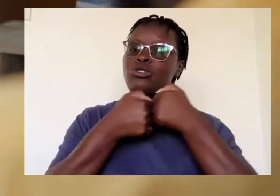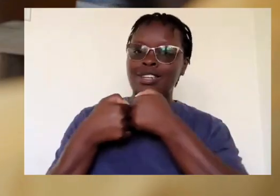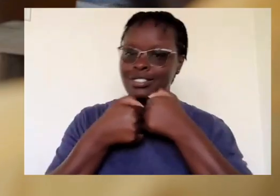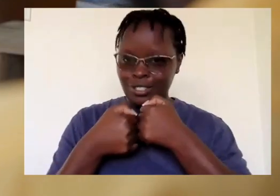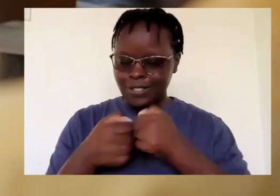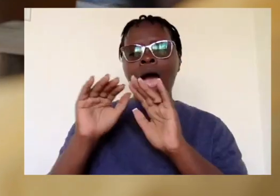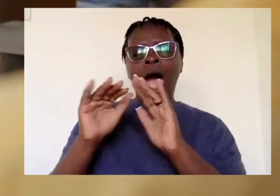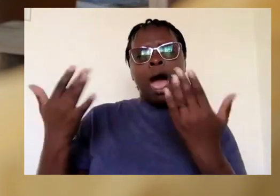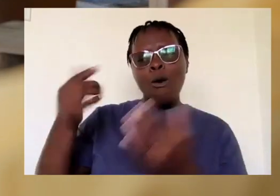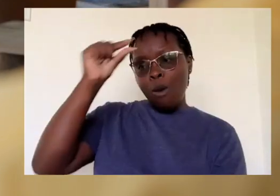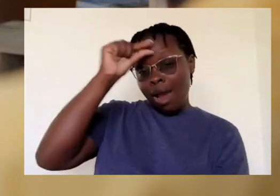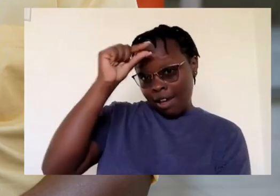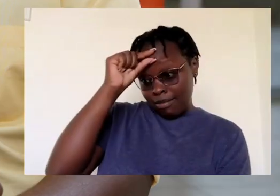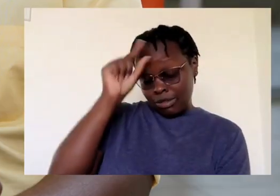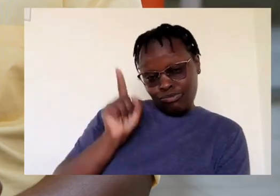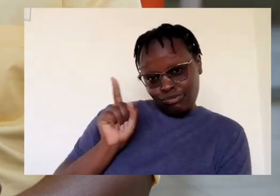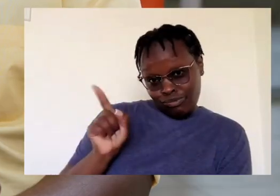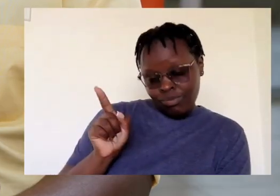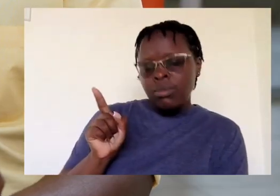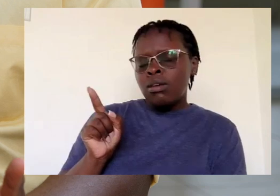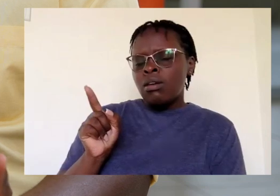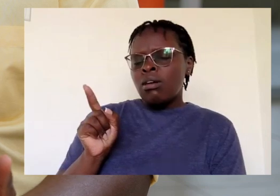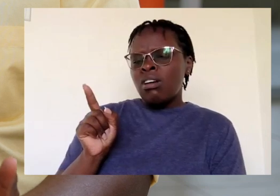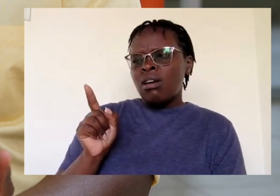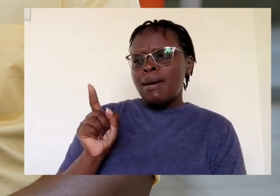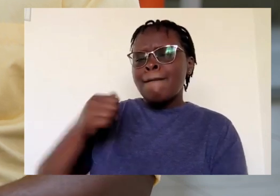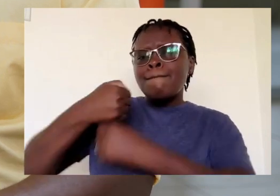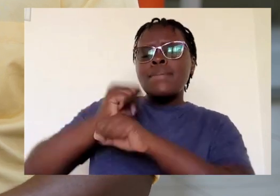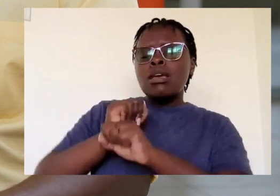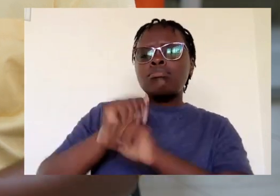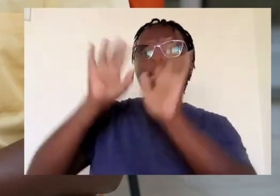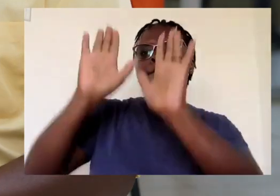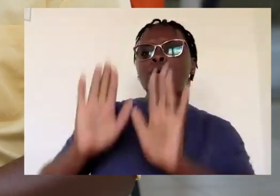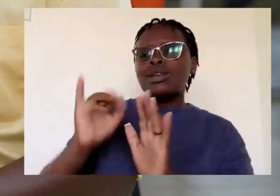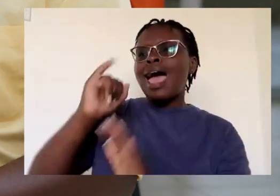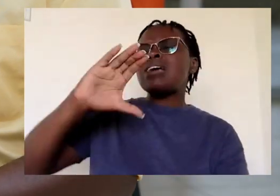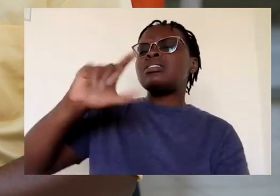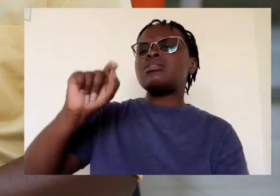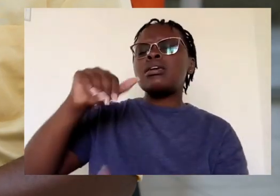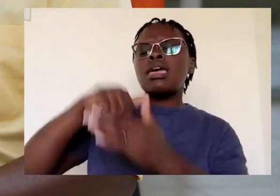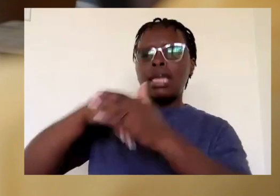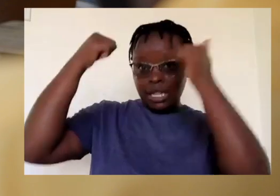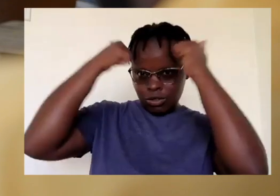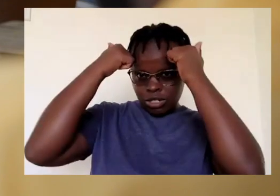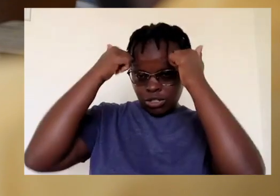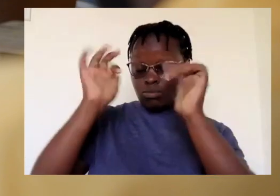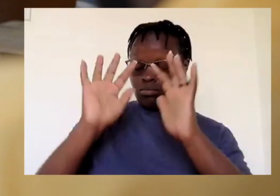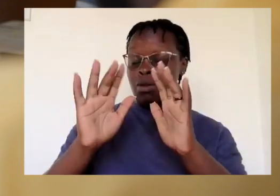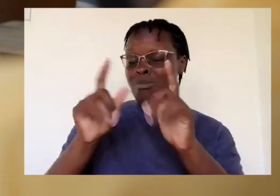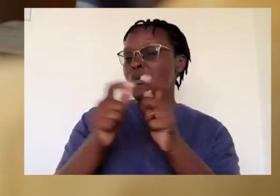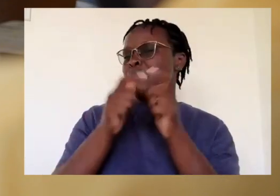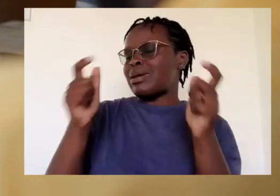learning. How does the government prioritize ICT budgetary allocations in schools? It's huge, and it's not only